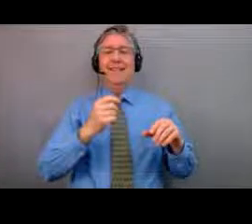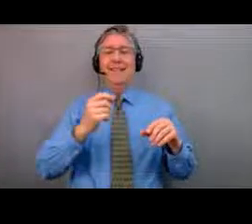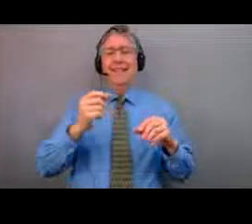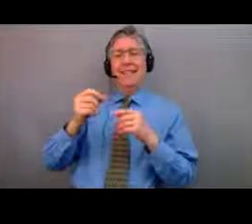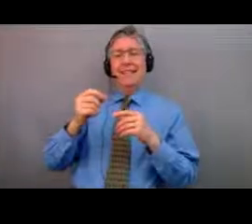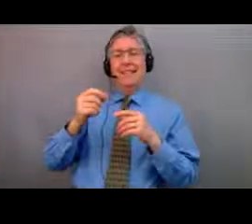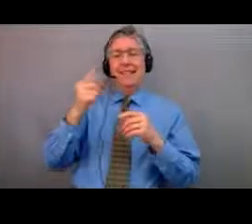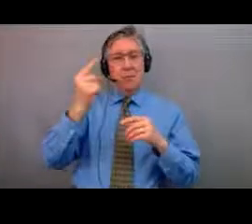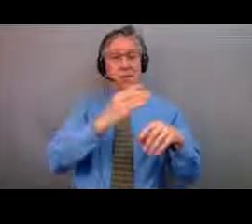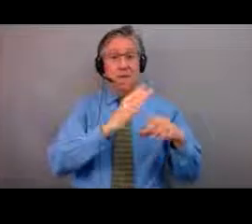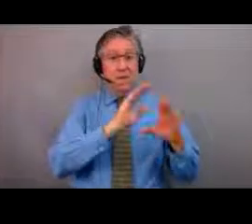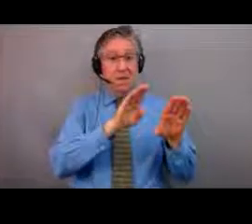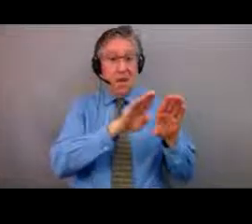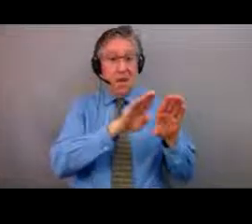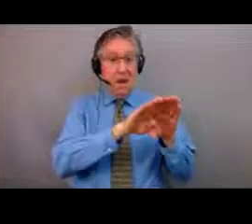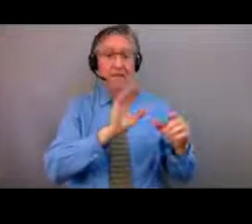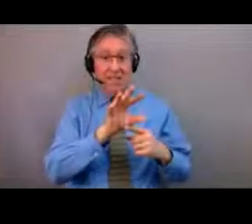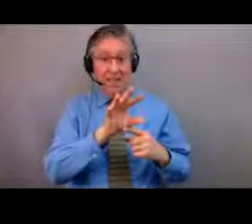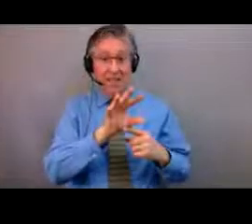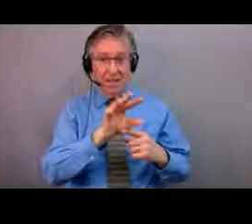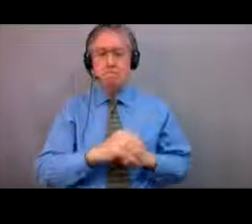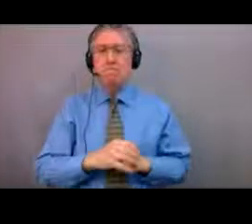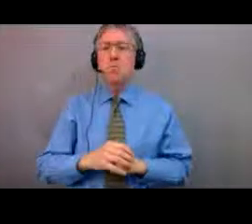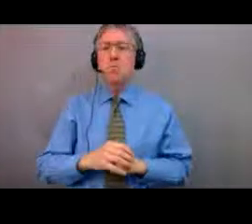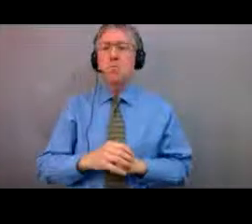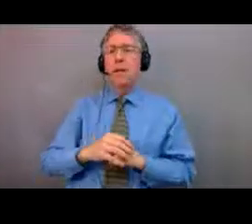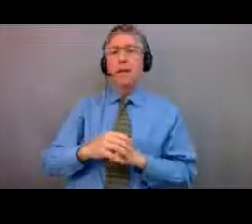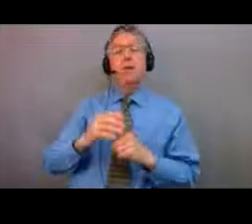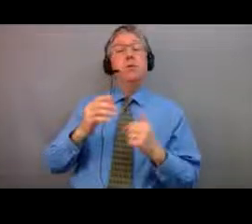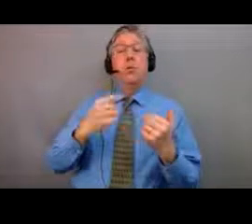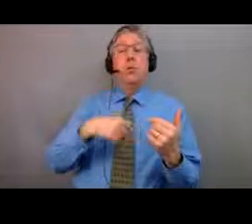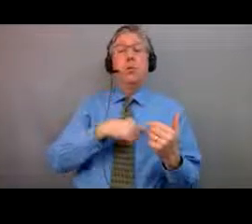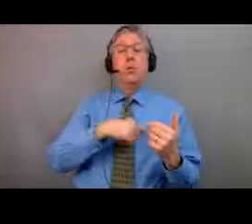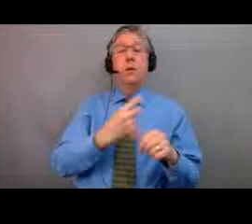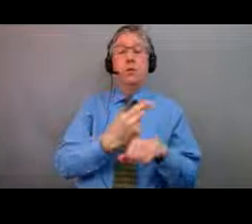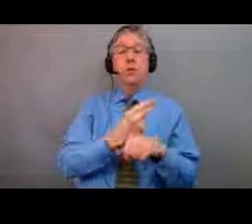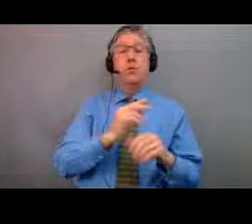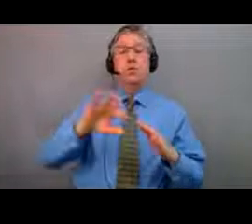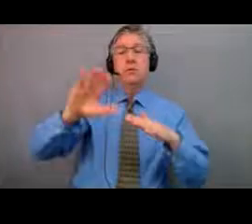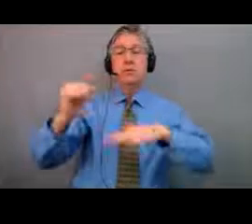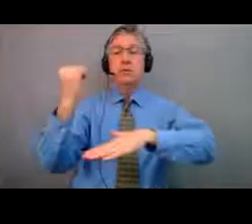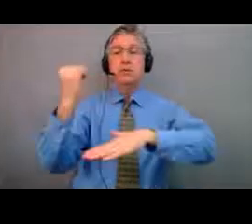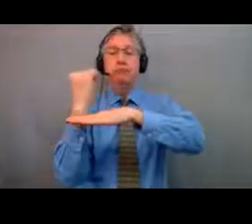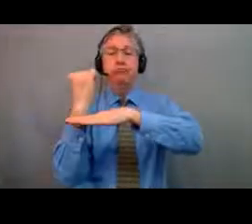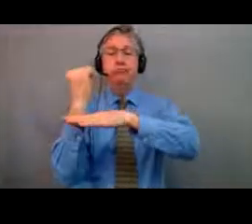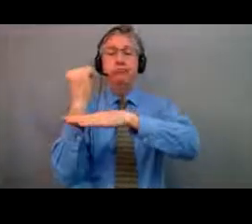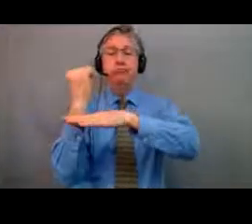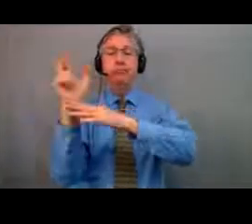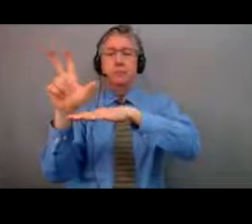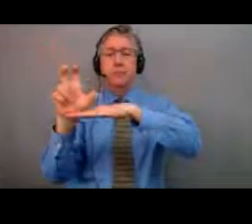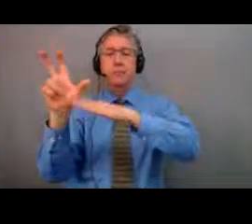in the ocean interior, and use that information to compare to the models for the uptake of carbon